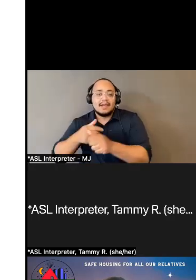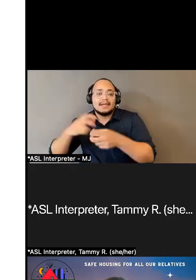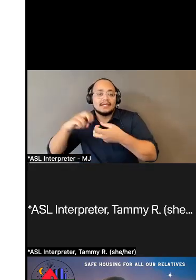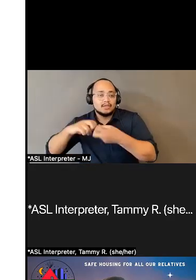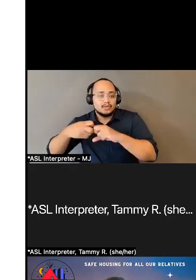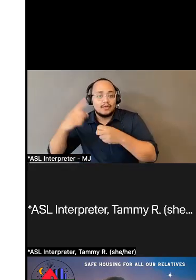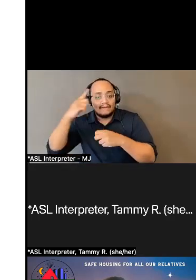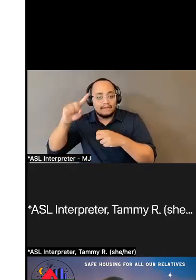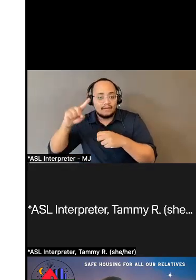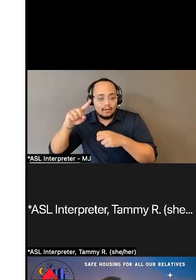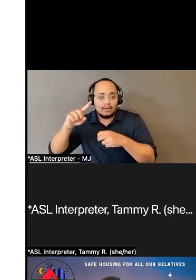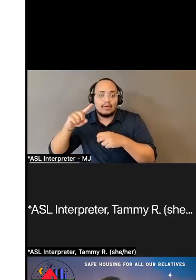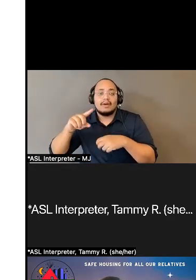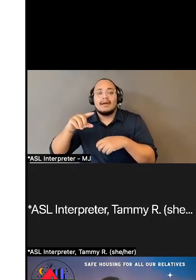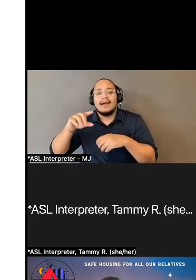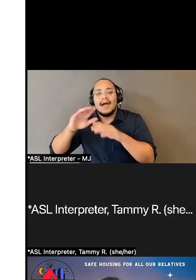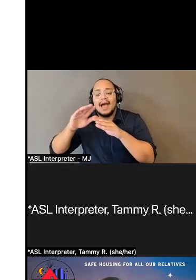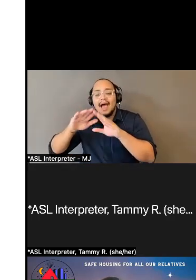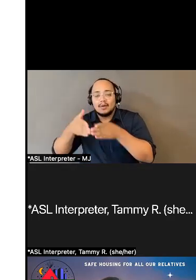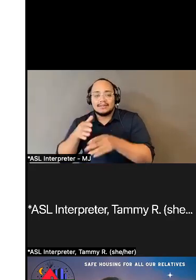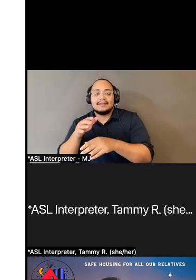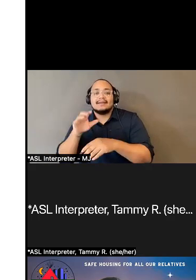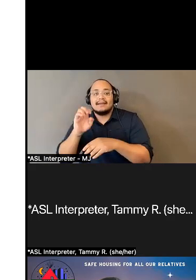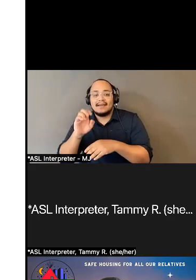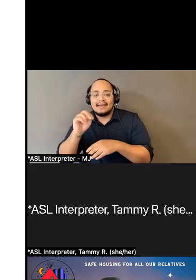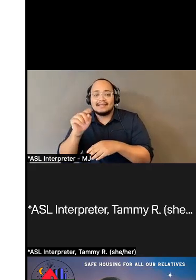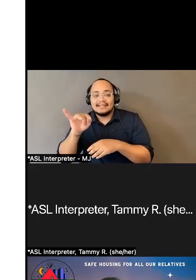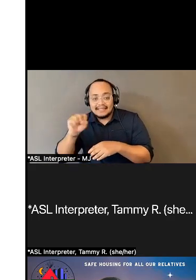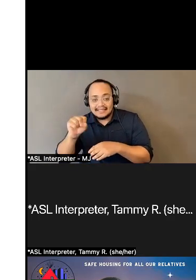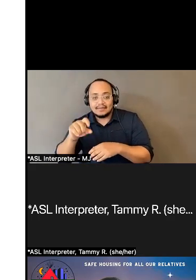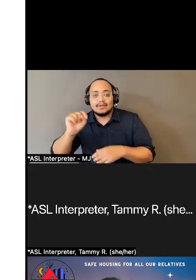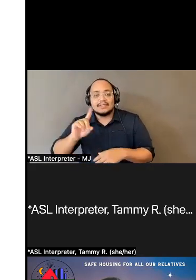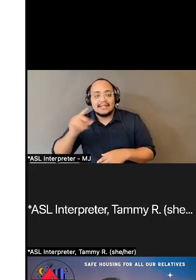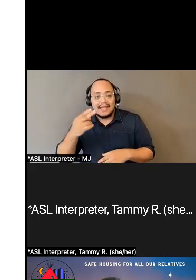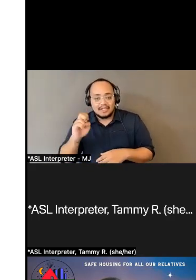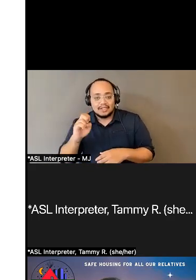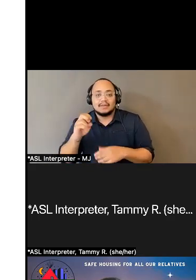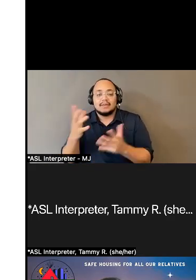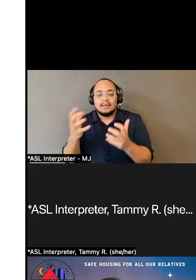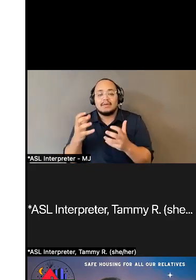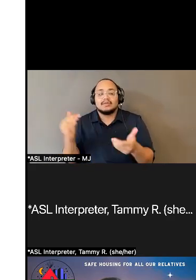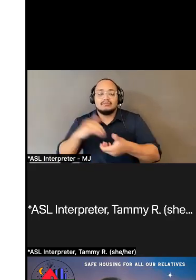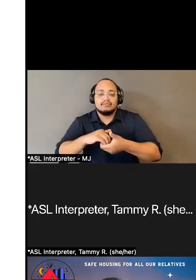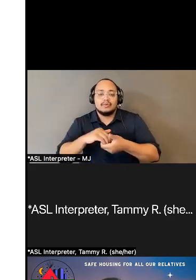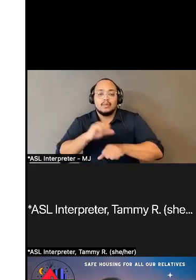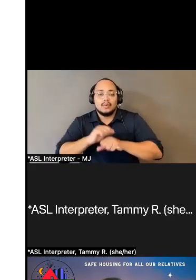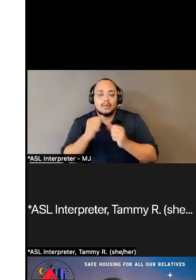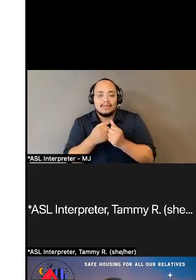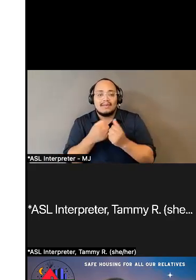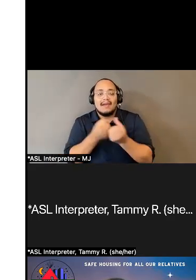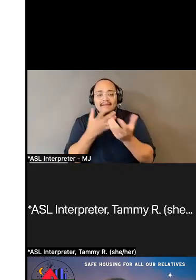or TDHEs, advocate training on working with those types of entities was seen as very